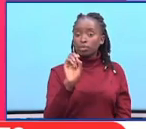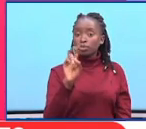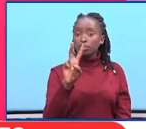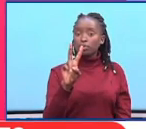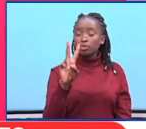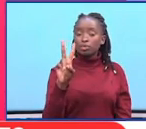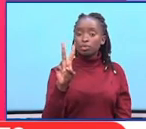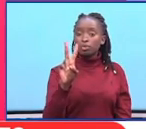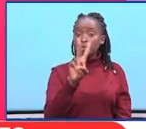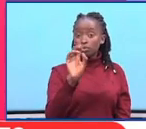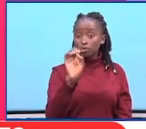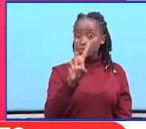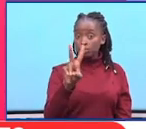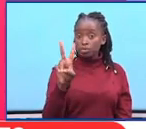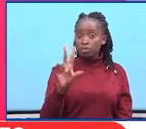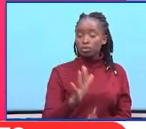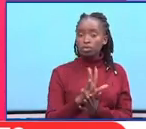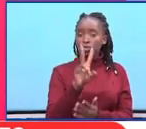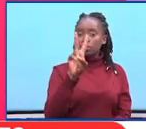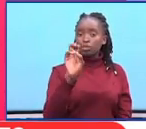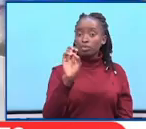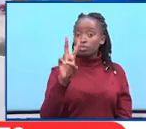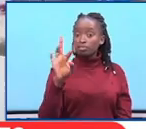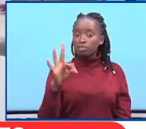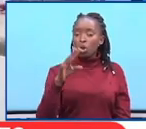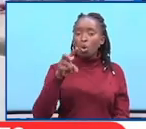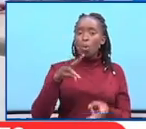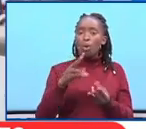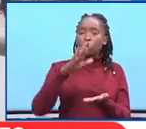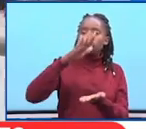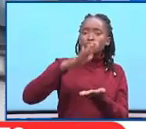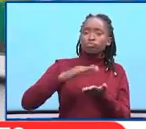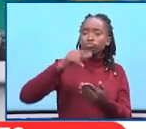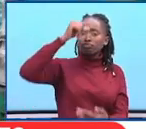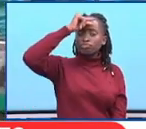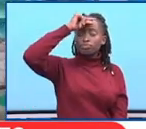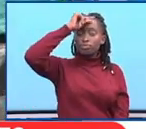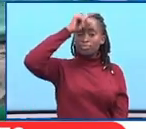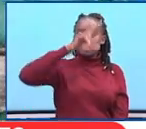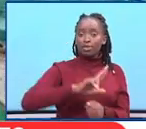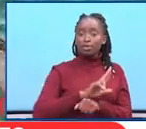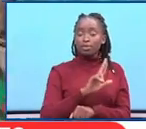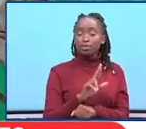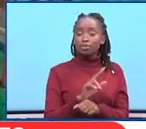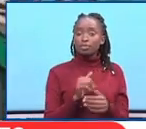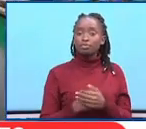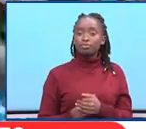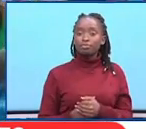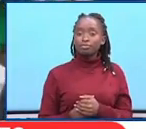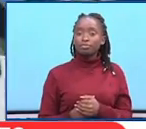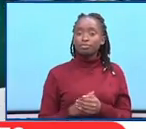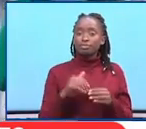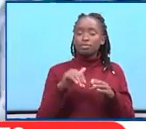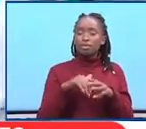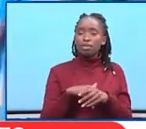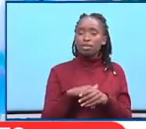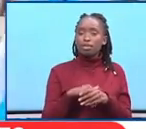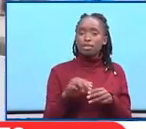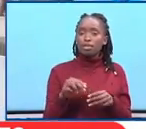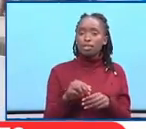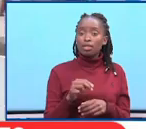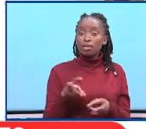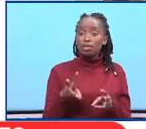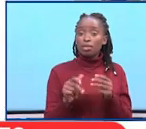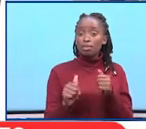as a way of reducing government's expenditure. In an effort to reduce expenditure during the ongoing